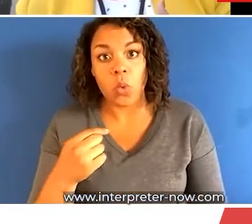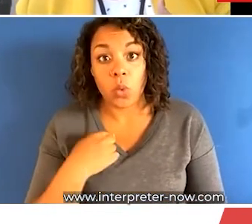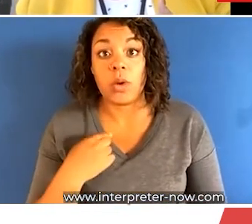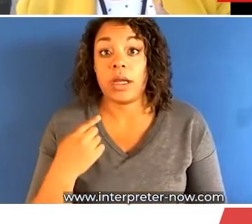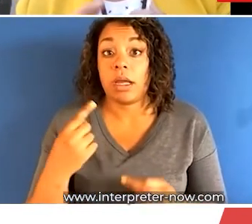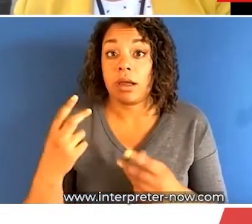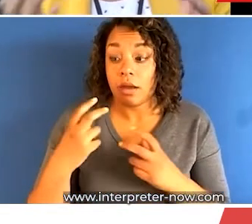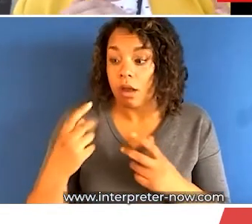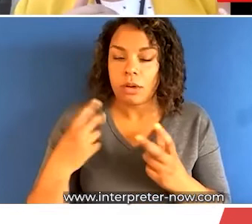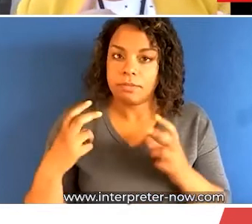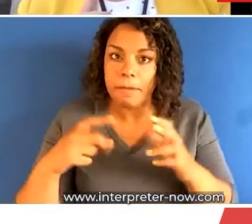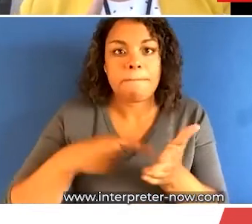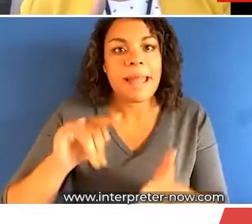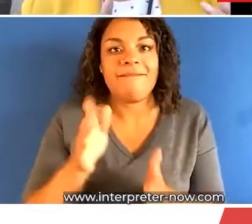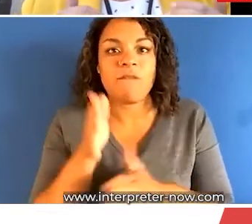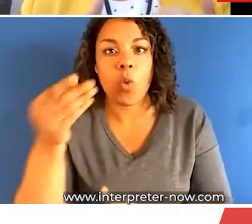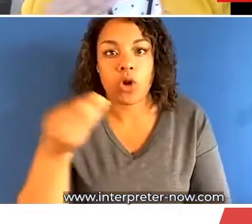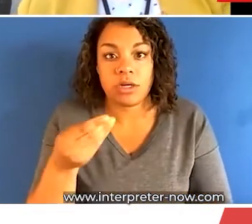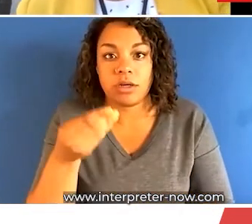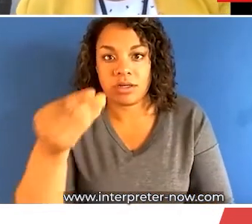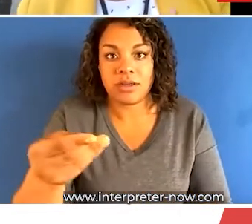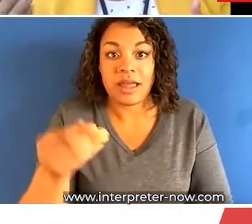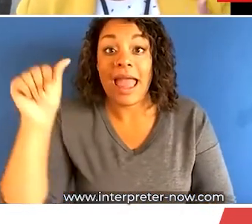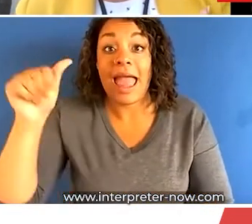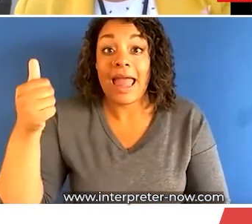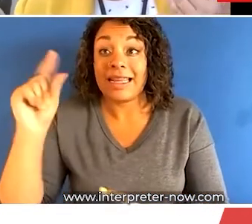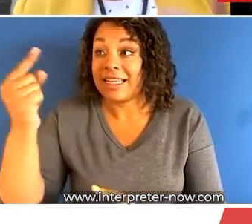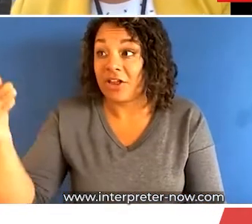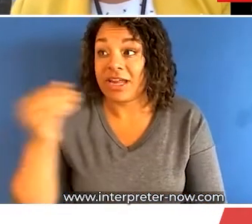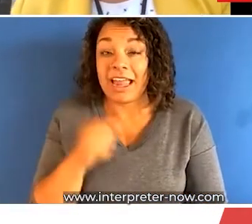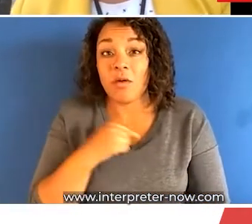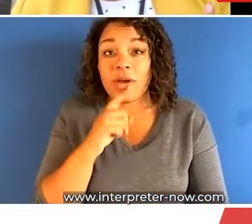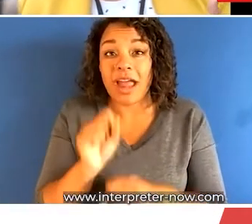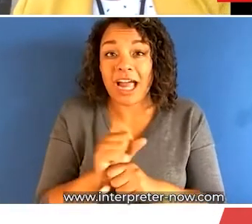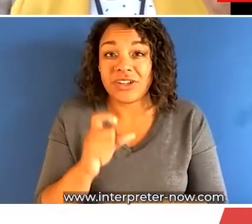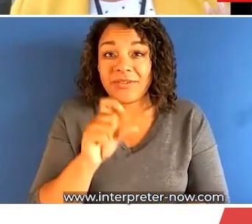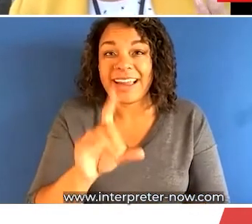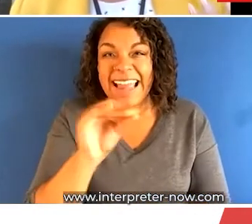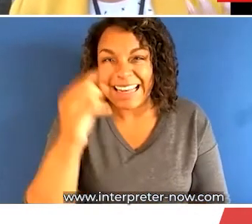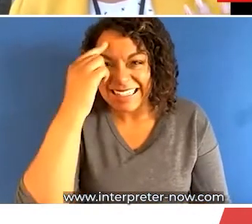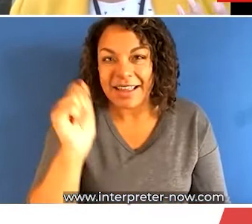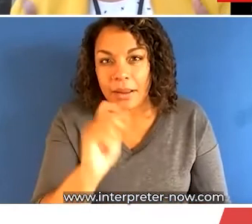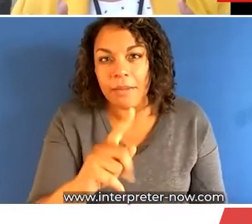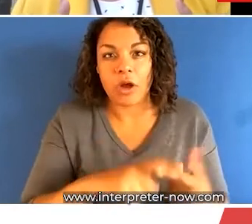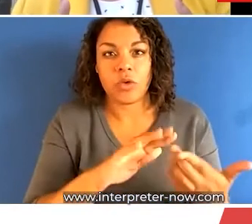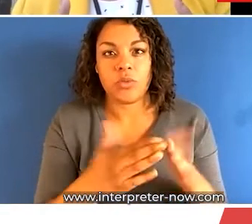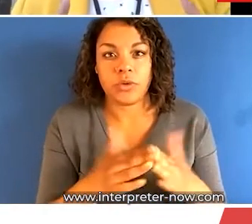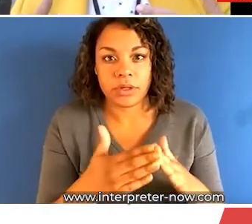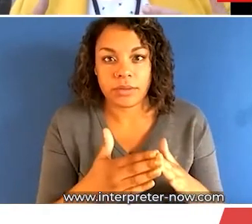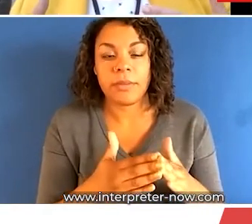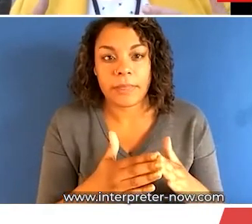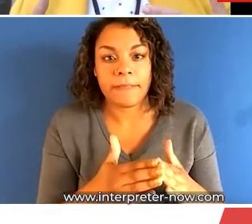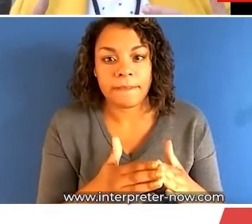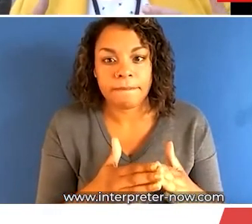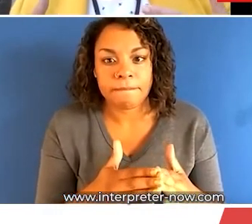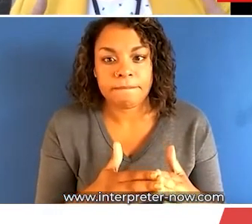bit. Any dollar that's given to us, we actually reinvest about 80 cents of it back into the community. And so